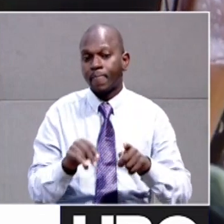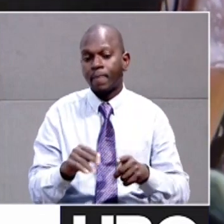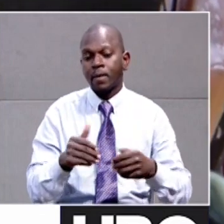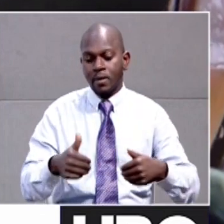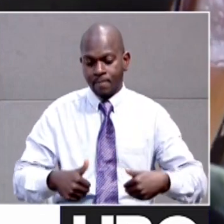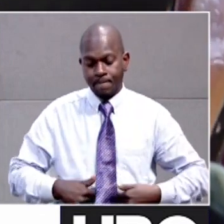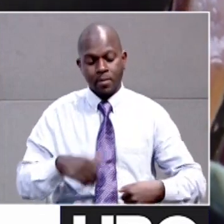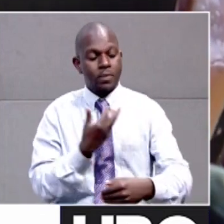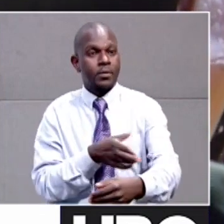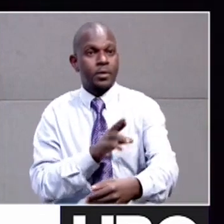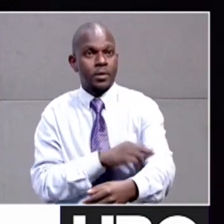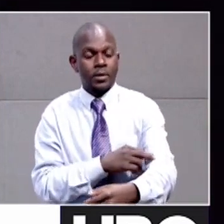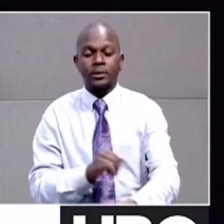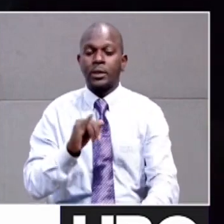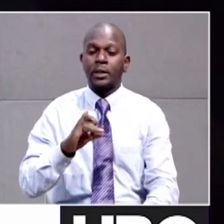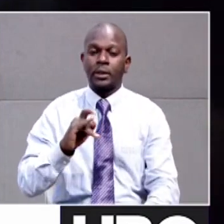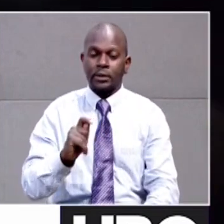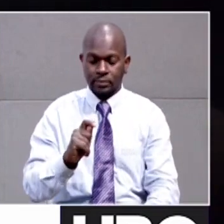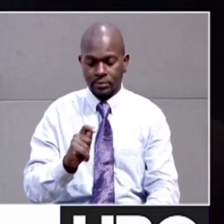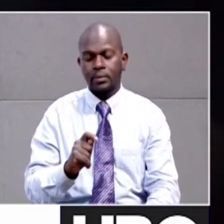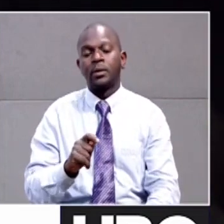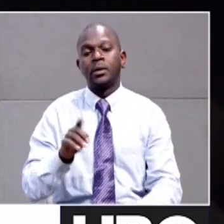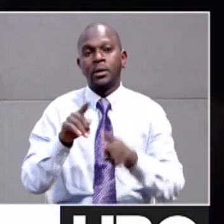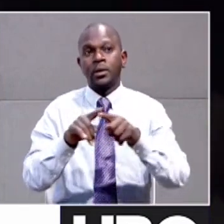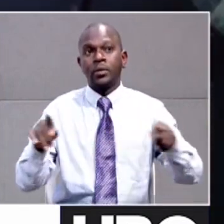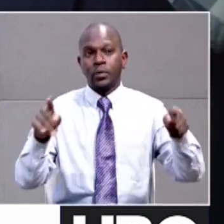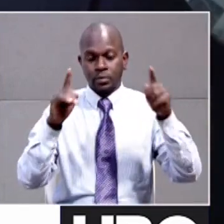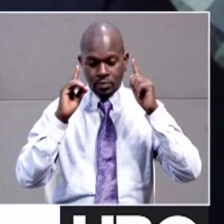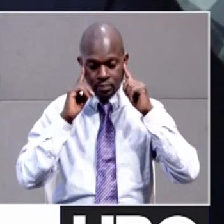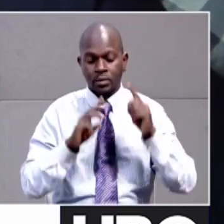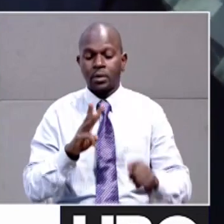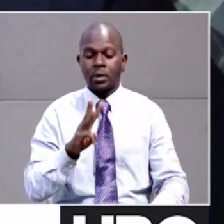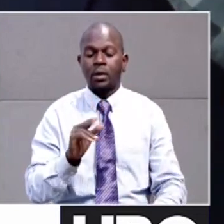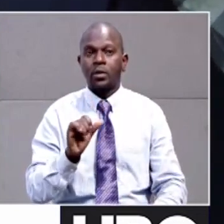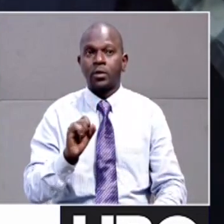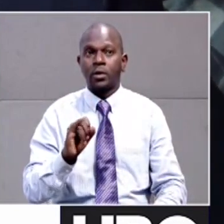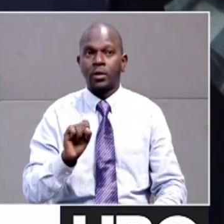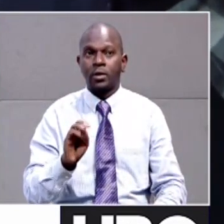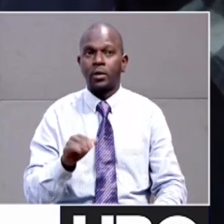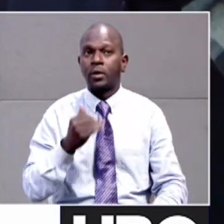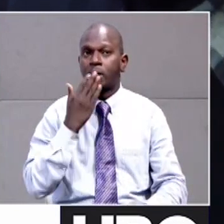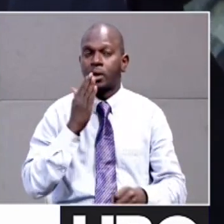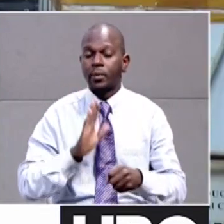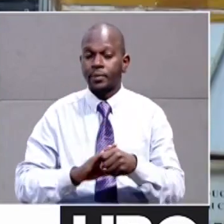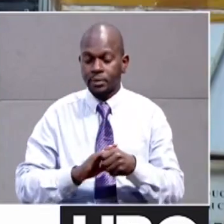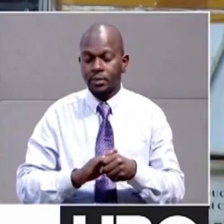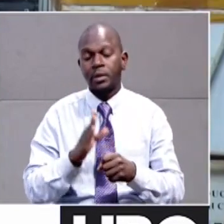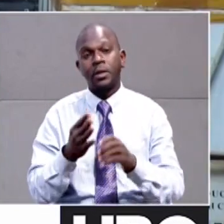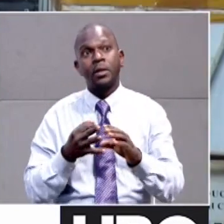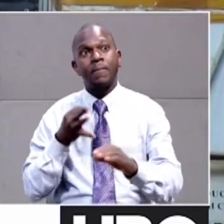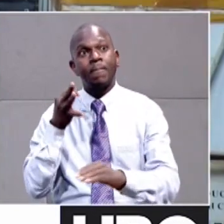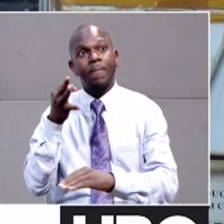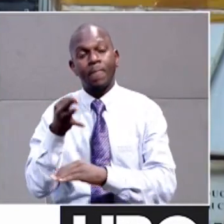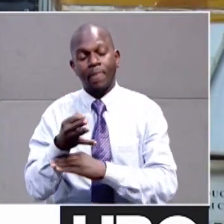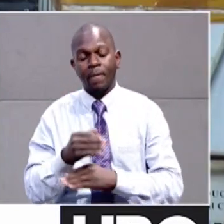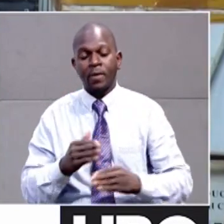human resource manager to an ICT compliant university graduate, Waiswa looks at a promising future. Oh, now I can't go now